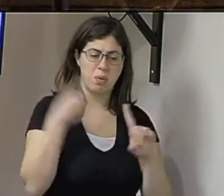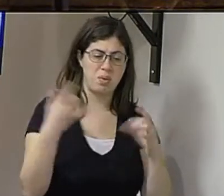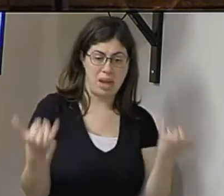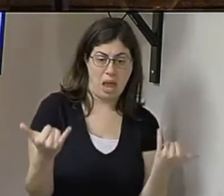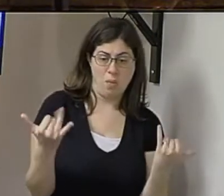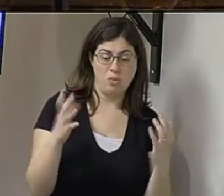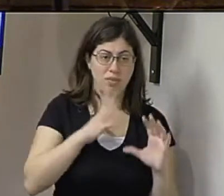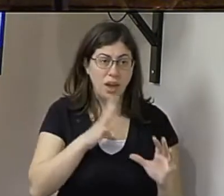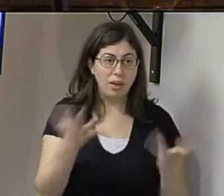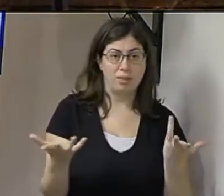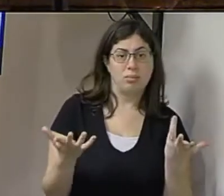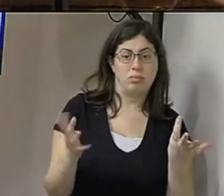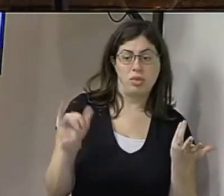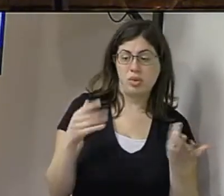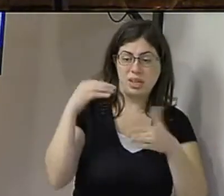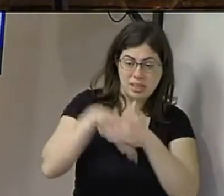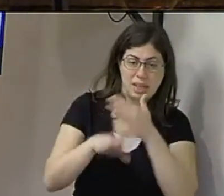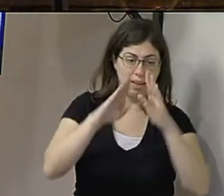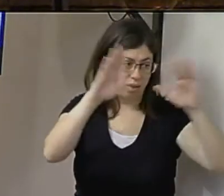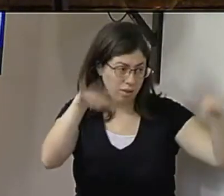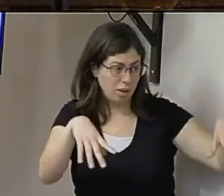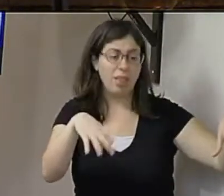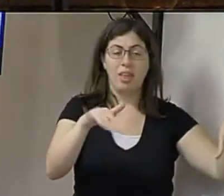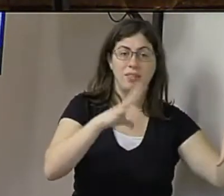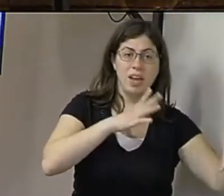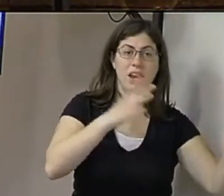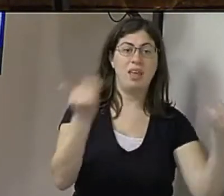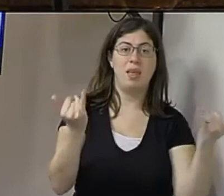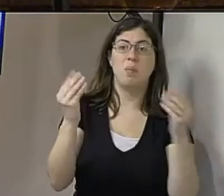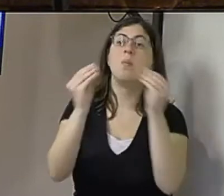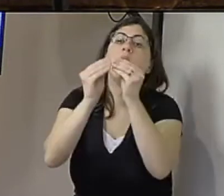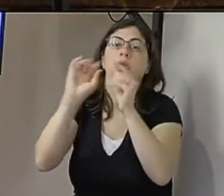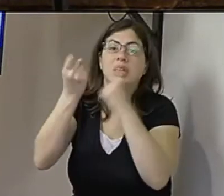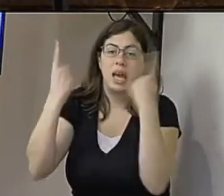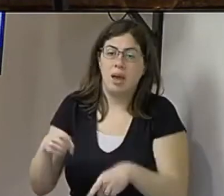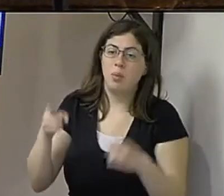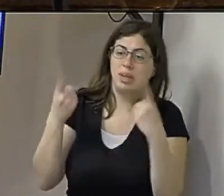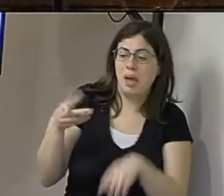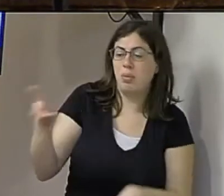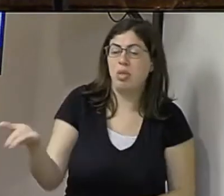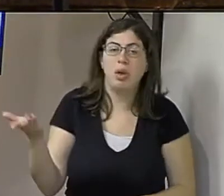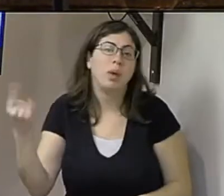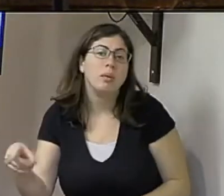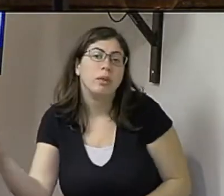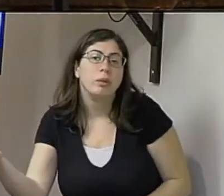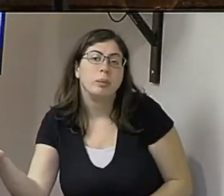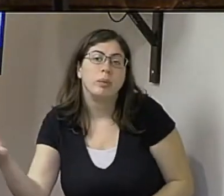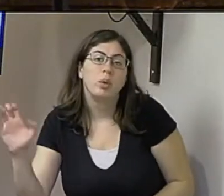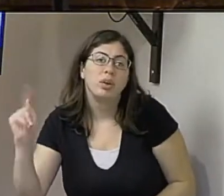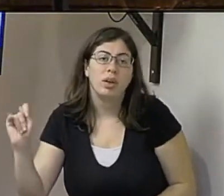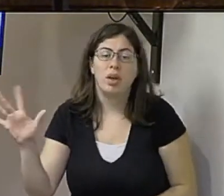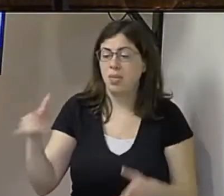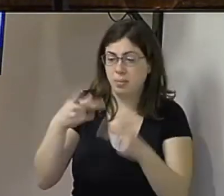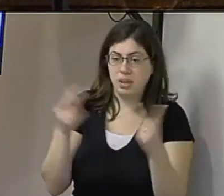maybe she's all right, right? Because, okay, she's in the court and it's gonna be fine, and then the stakes get cranked up. It says, hey, what happens in the king's court? Here's what happens in the king's court.